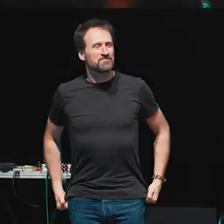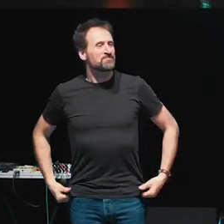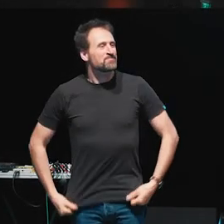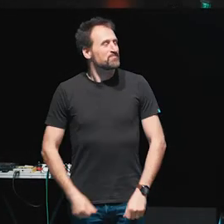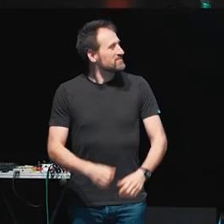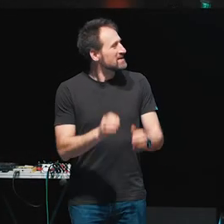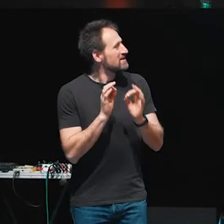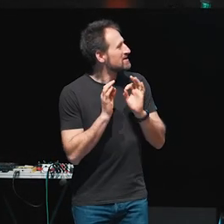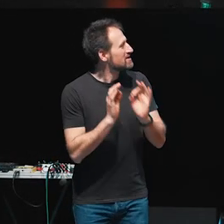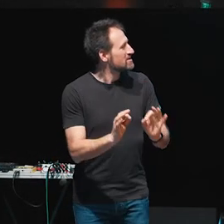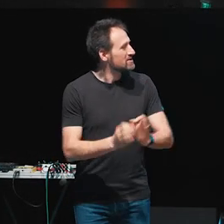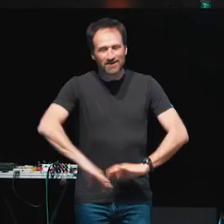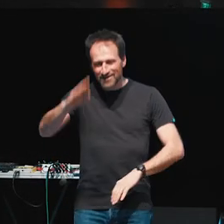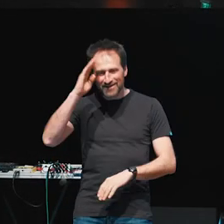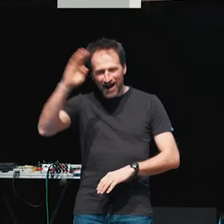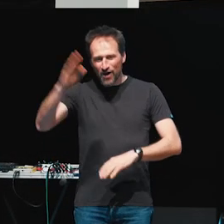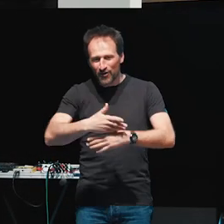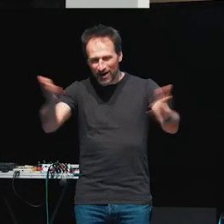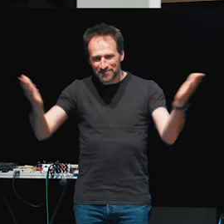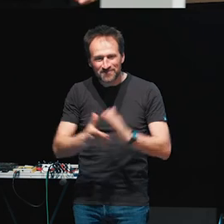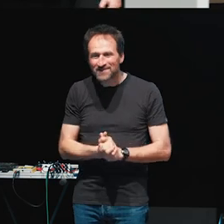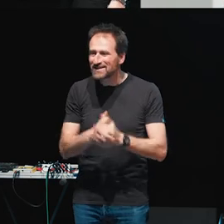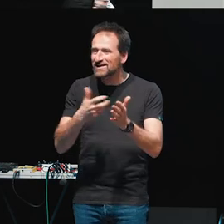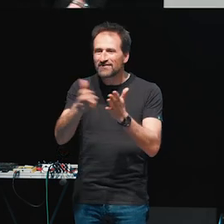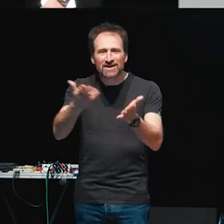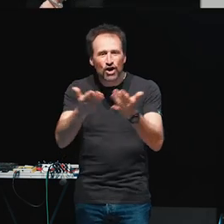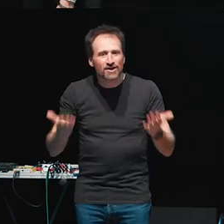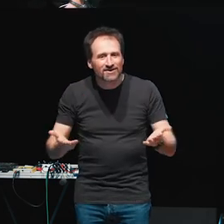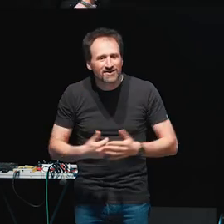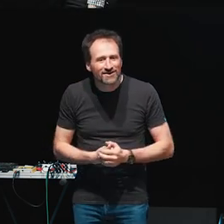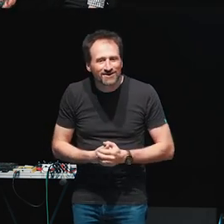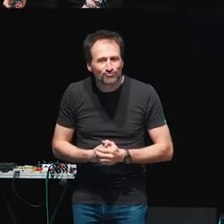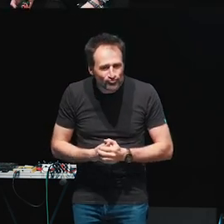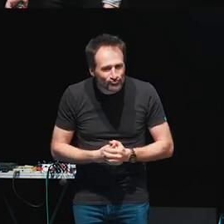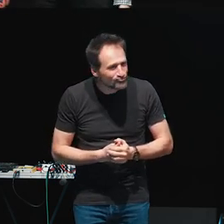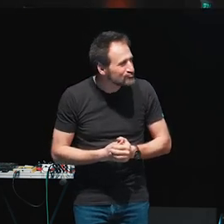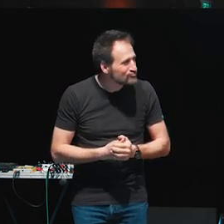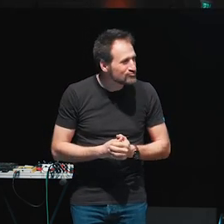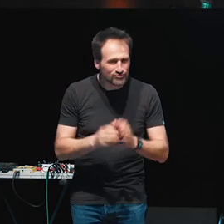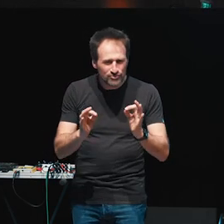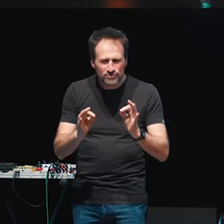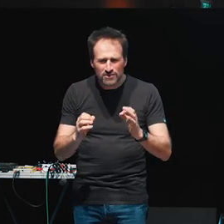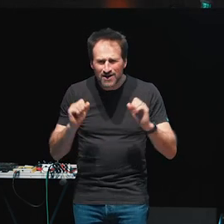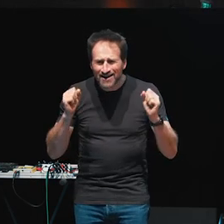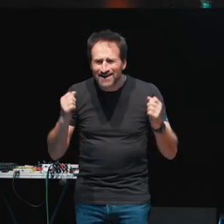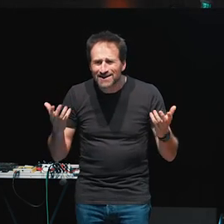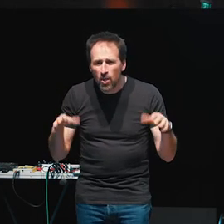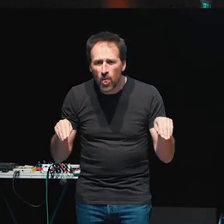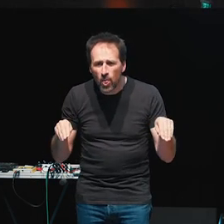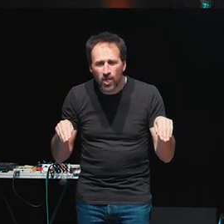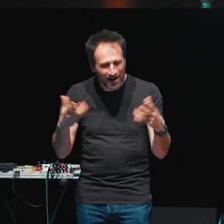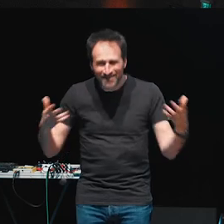So, hello everyone. How are you doing today? Show some energy. It's the